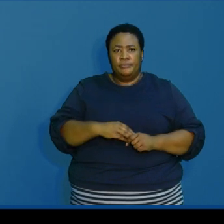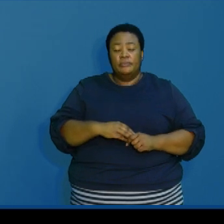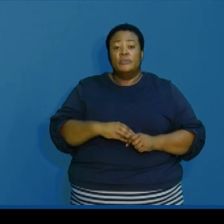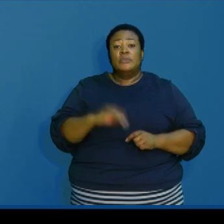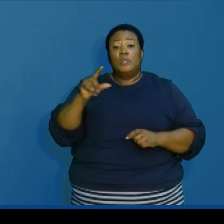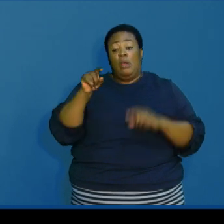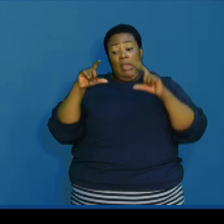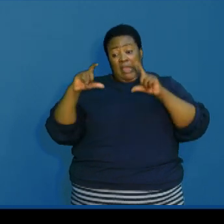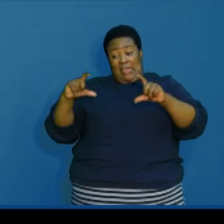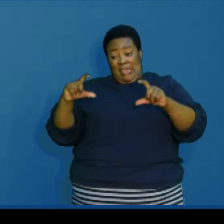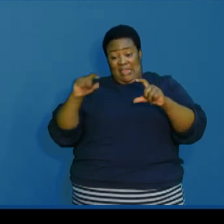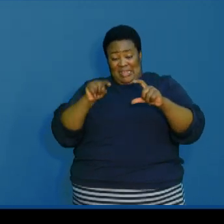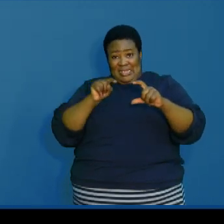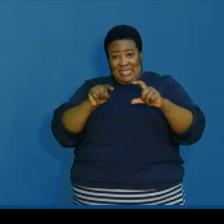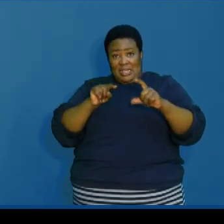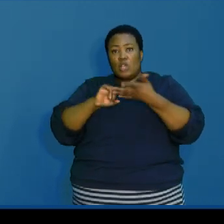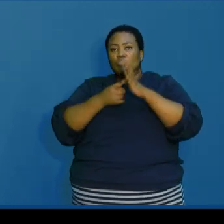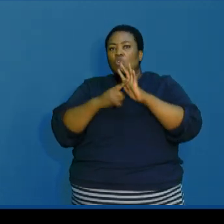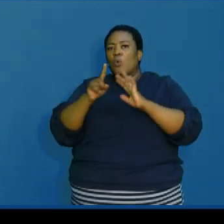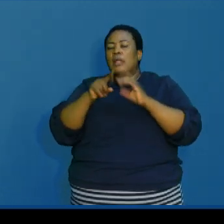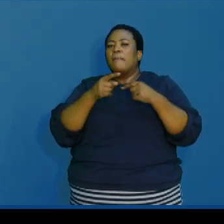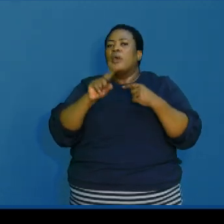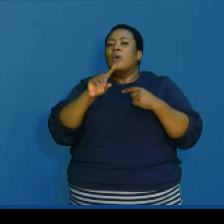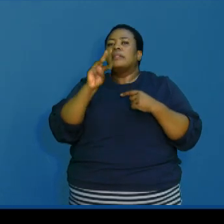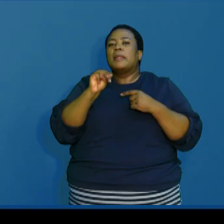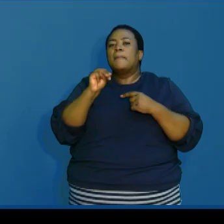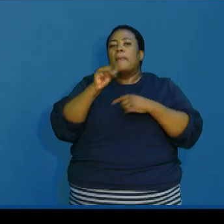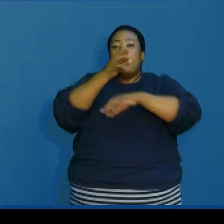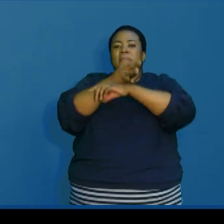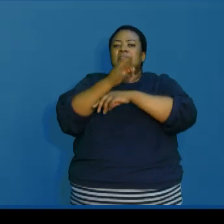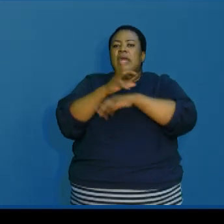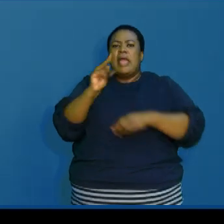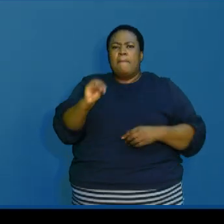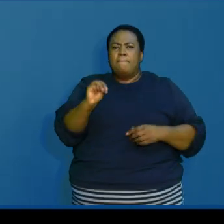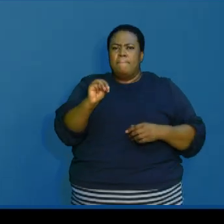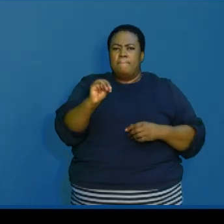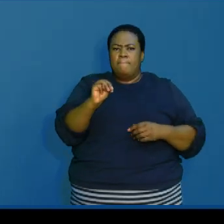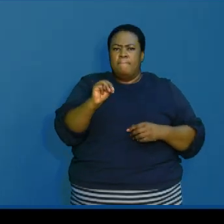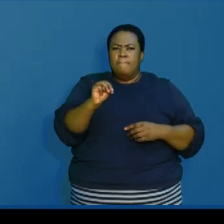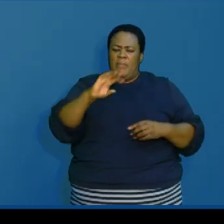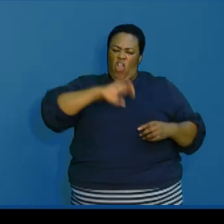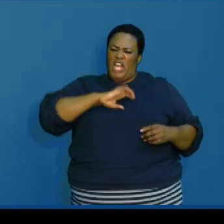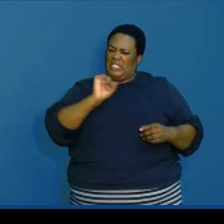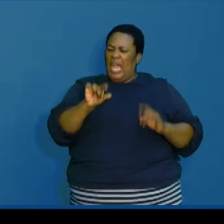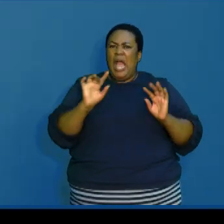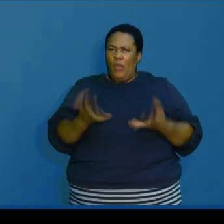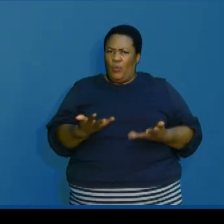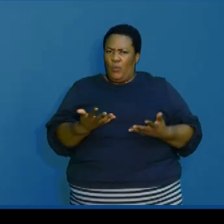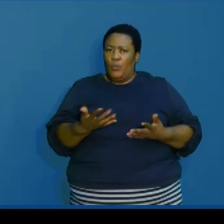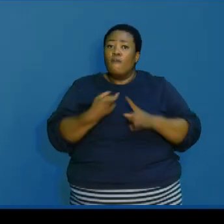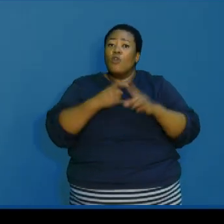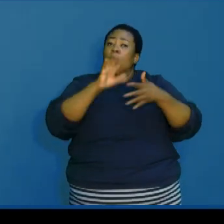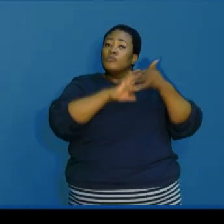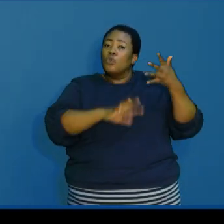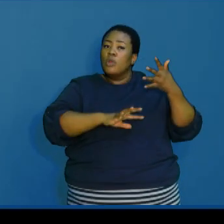extract reveal about Mr. M's character? I'm sure you know we find Mr. M in My Children's and My Africa.